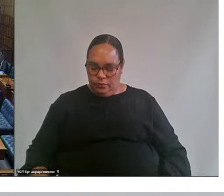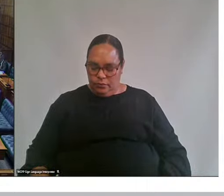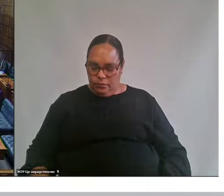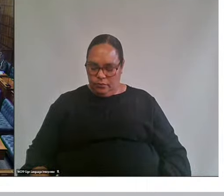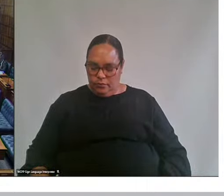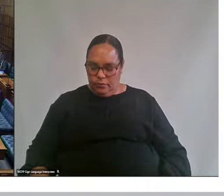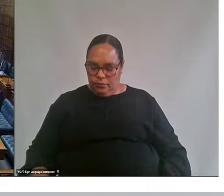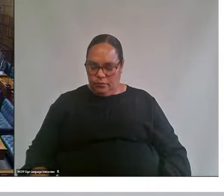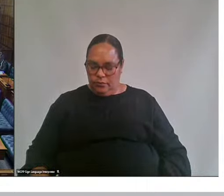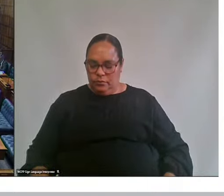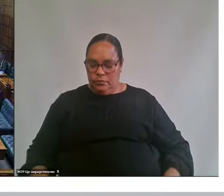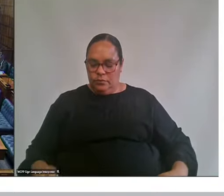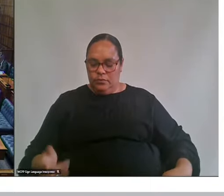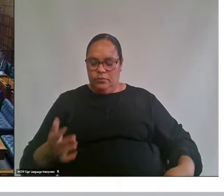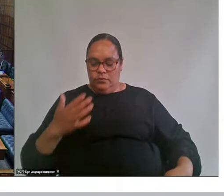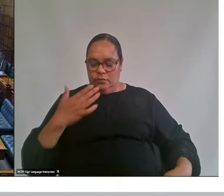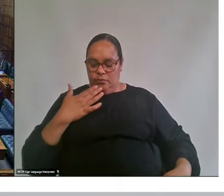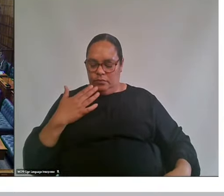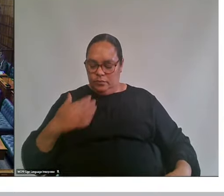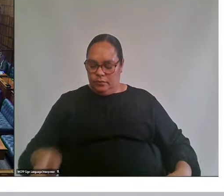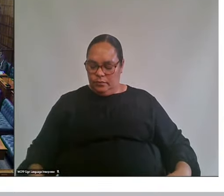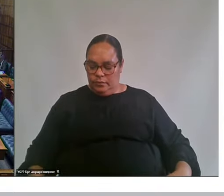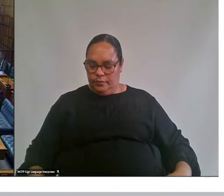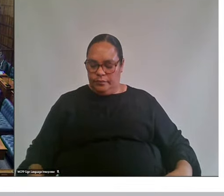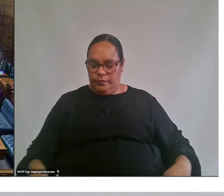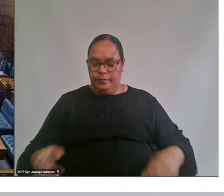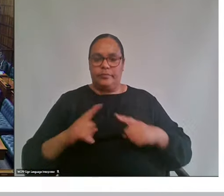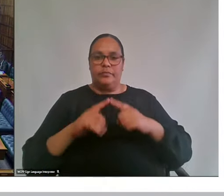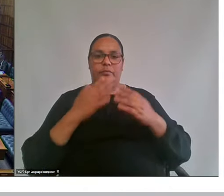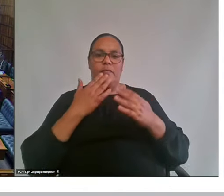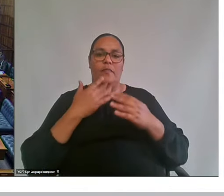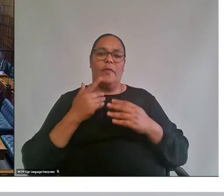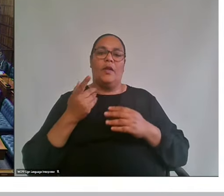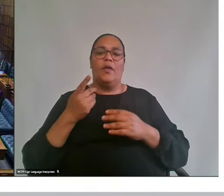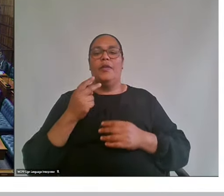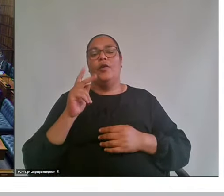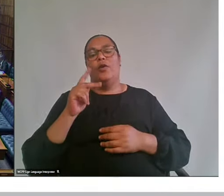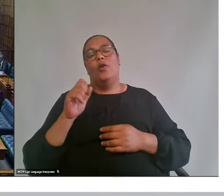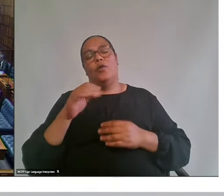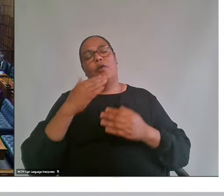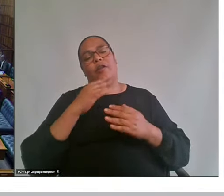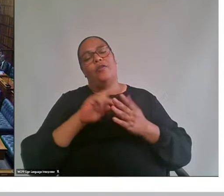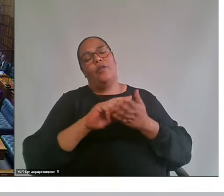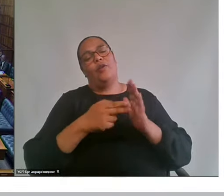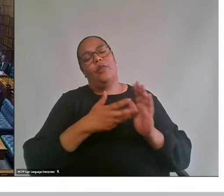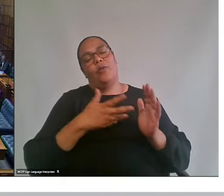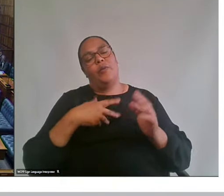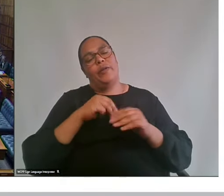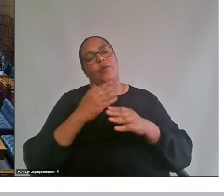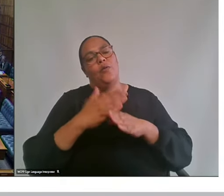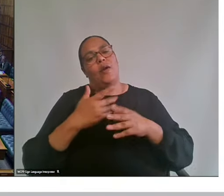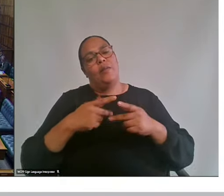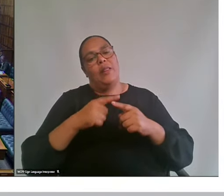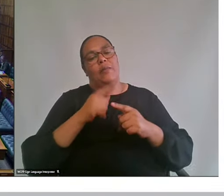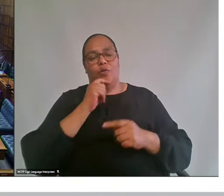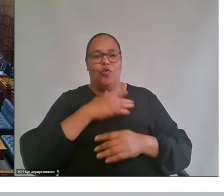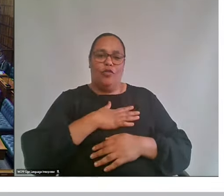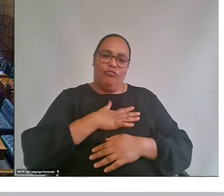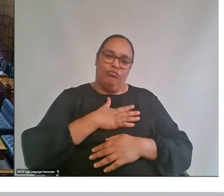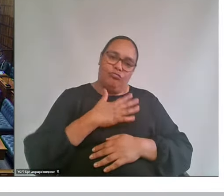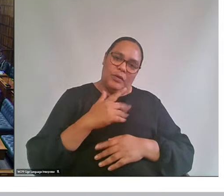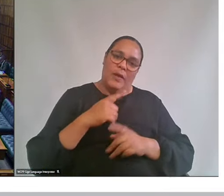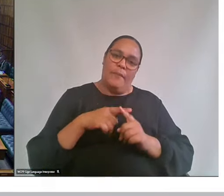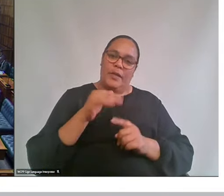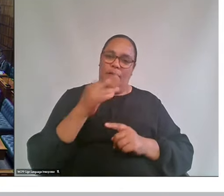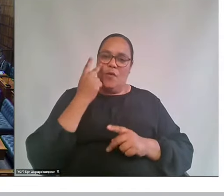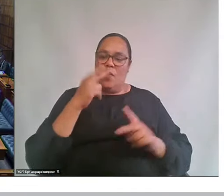corw um thank you for recognizing the role of women um in the workplace um I I do appreciate that and if you